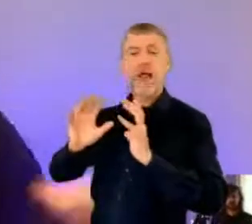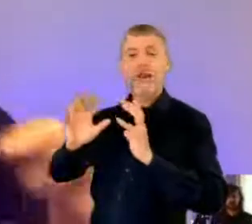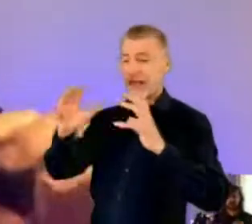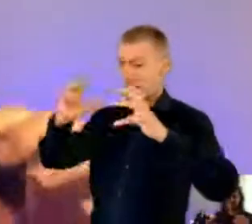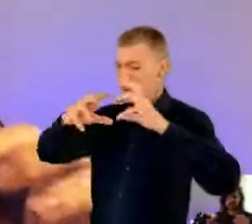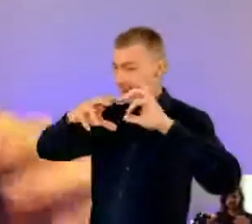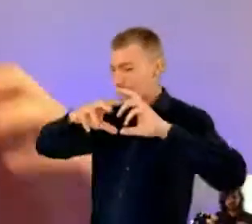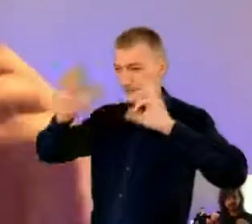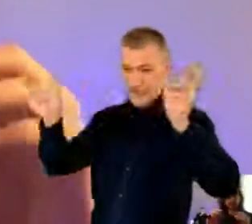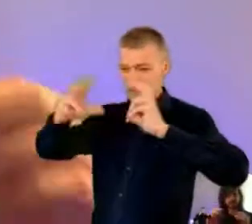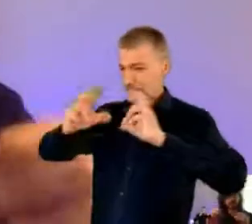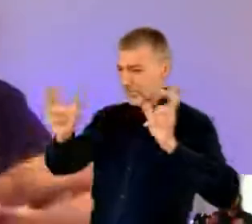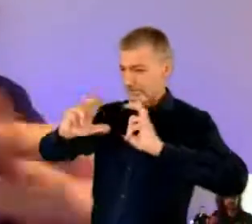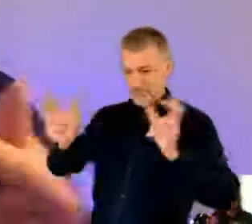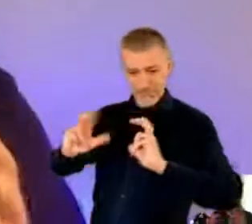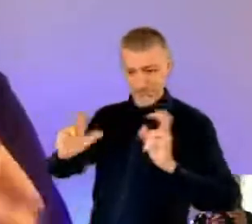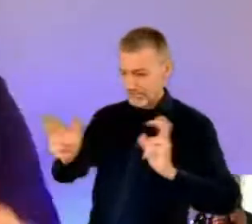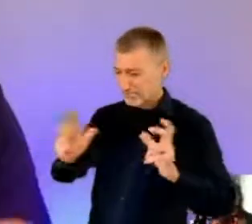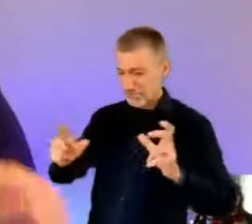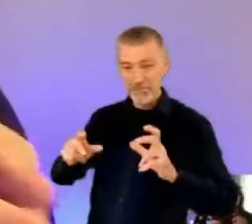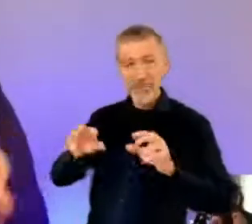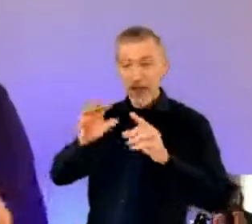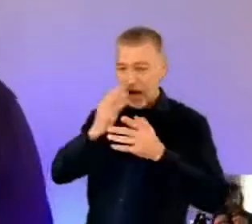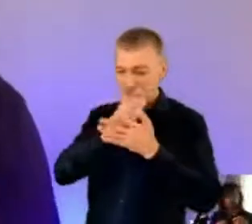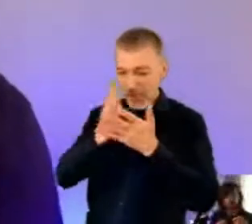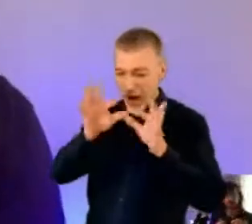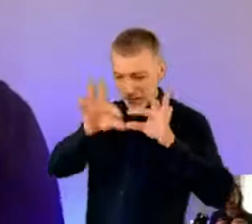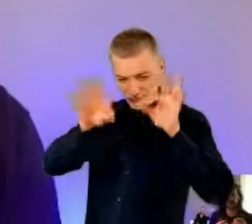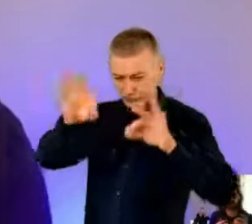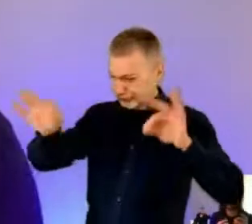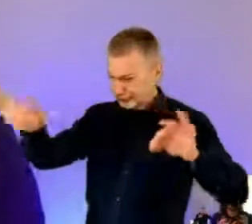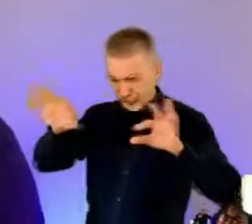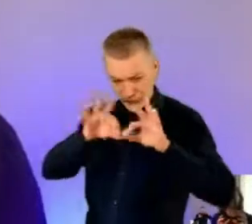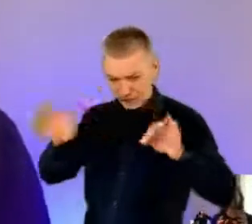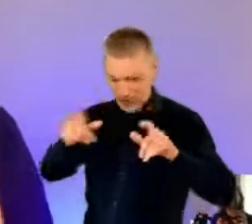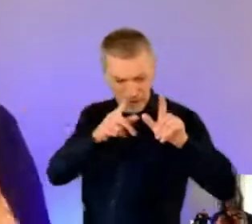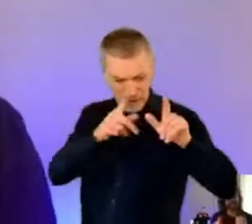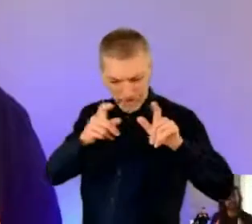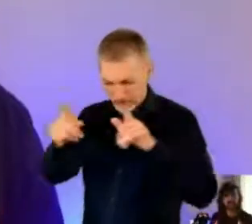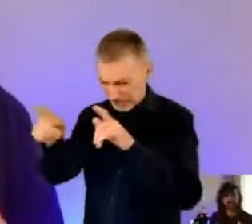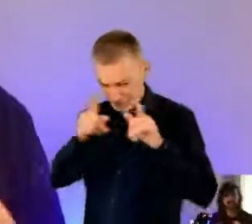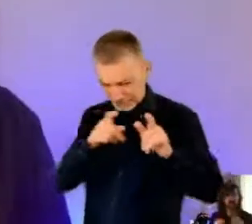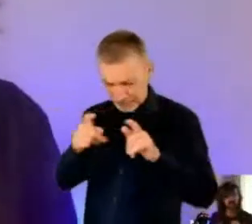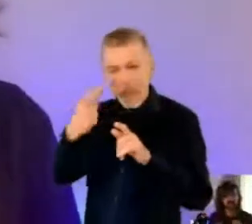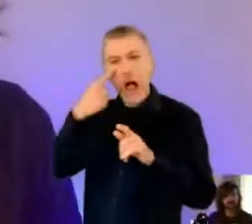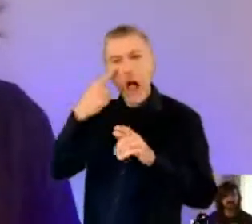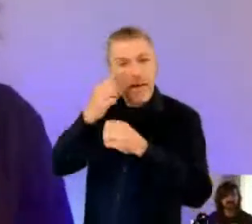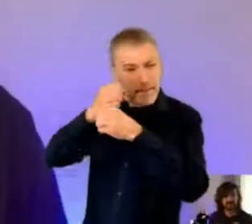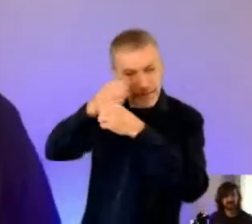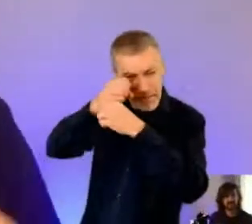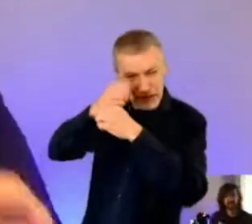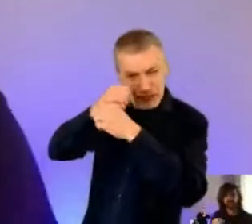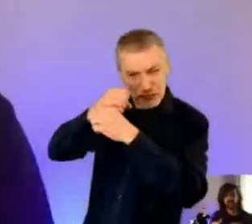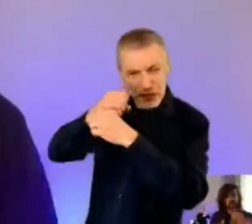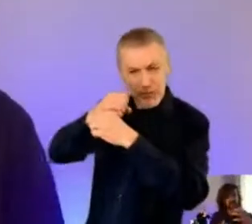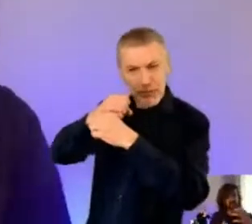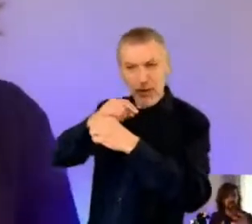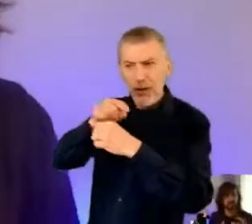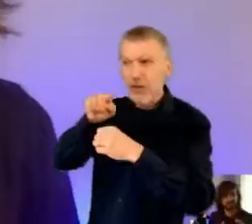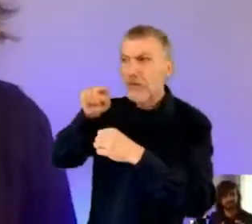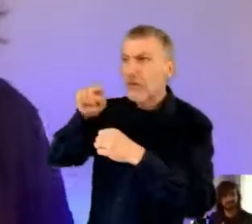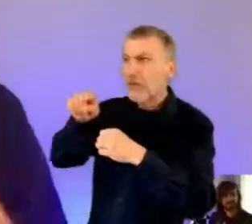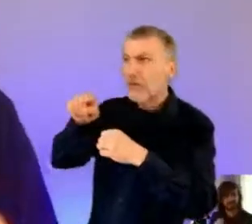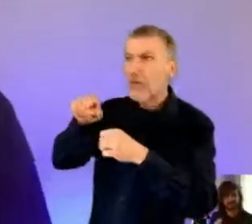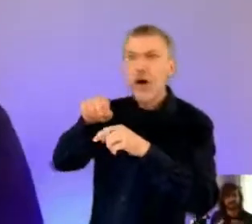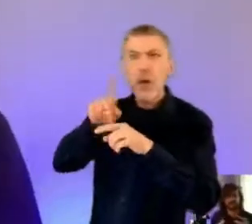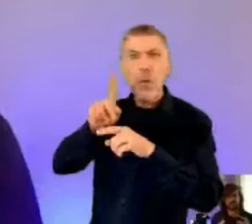all the components. And you start to see them, take pictures, look at them with a microscope and see, okay, did this go as we expected? Could we make it